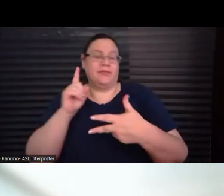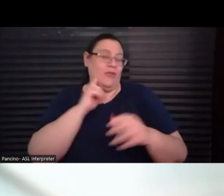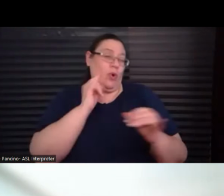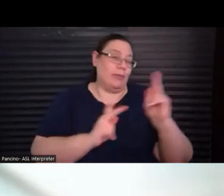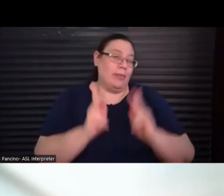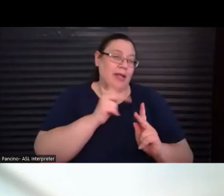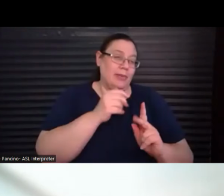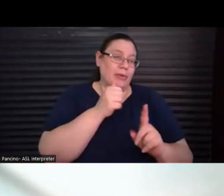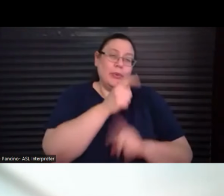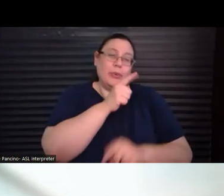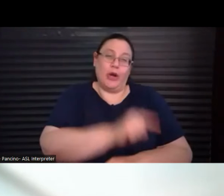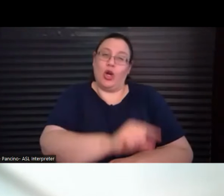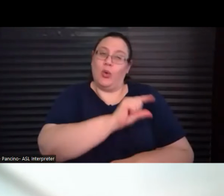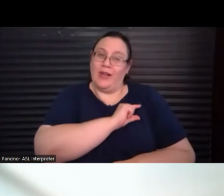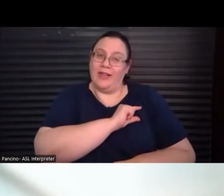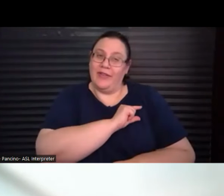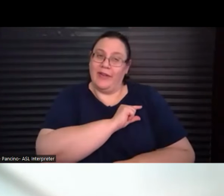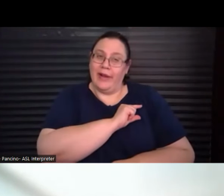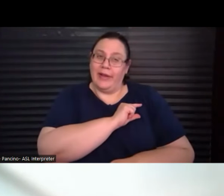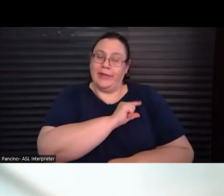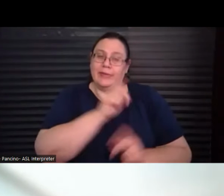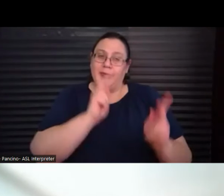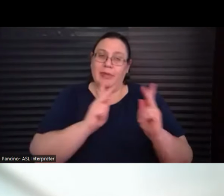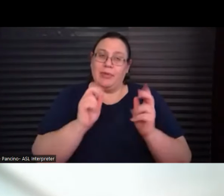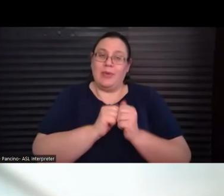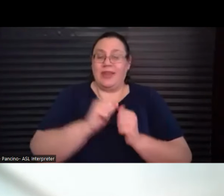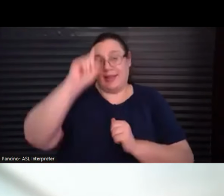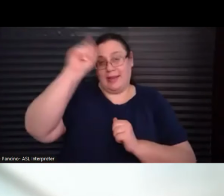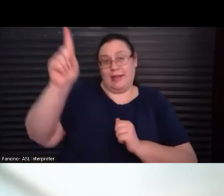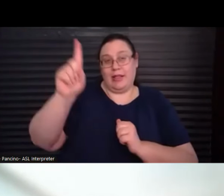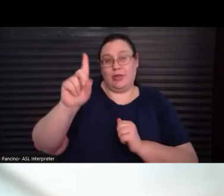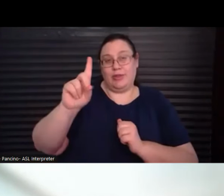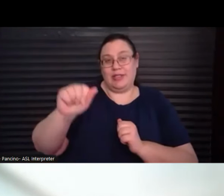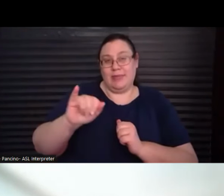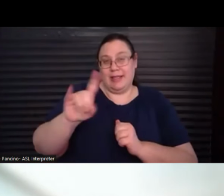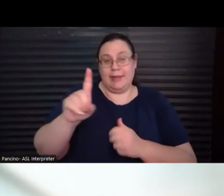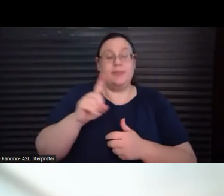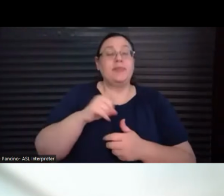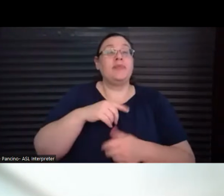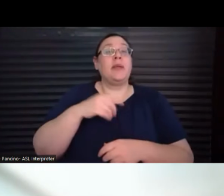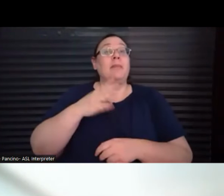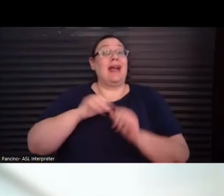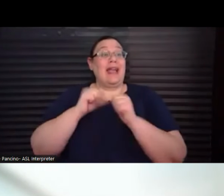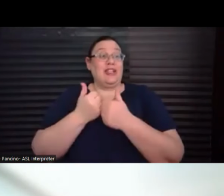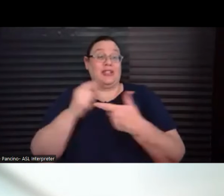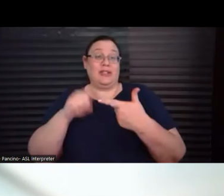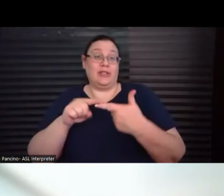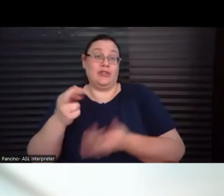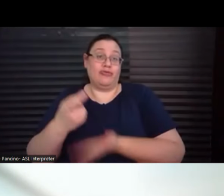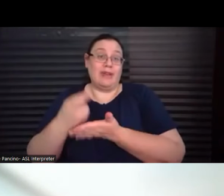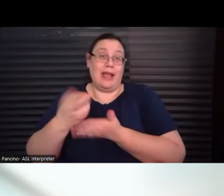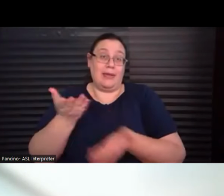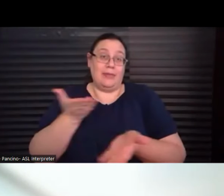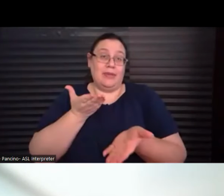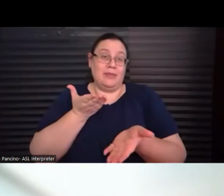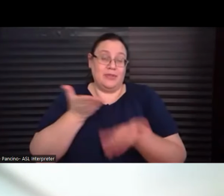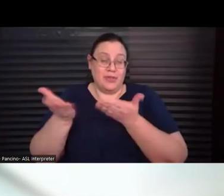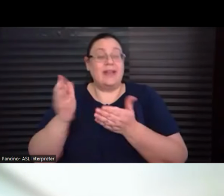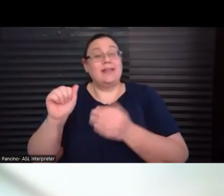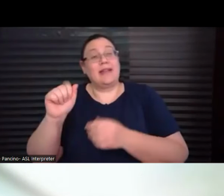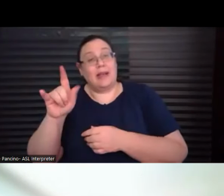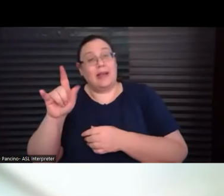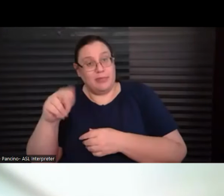qualified persons with an intellectual disability. My agency, which is the Rehabilitation Service Administration, which we refer to it